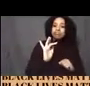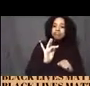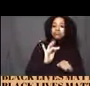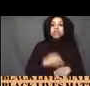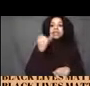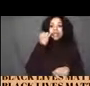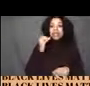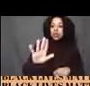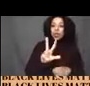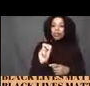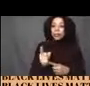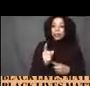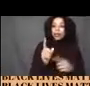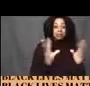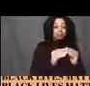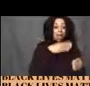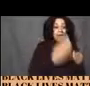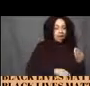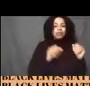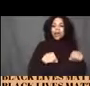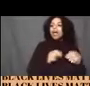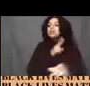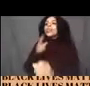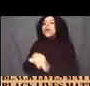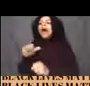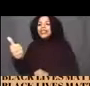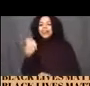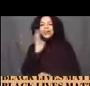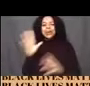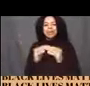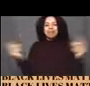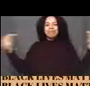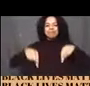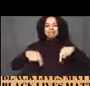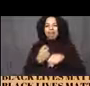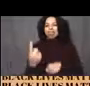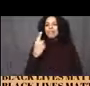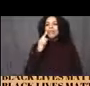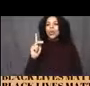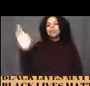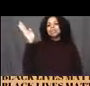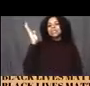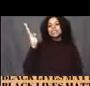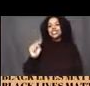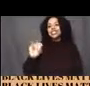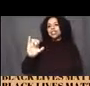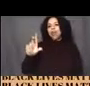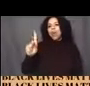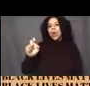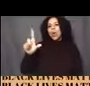your session concludes. And we will meet everyone back in the main session at 11 for our keynote speaker, Nikole Hannah Jones. Thank you.